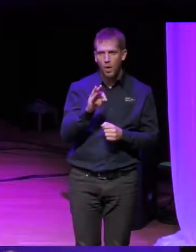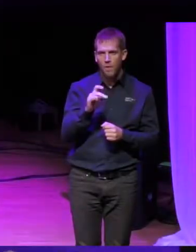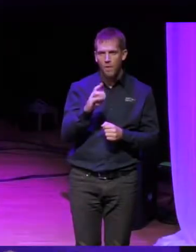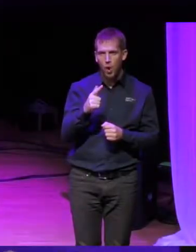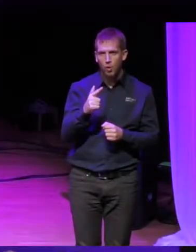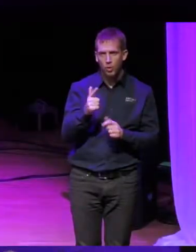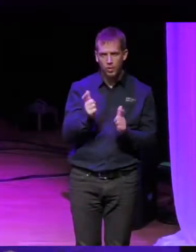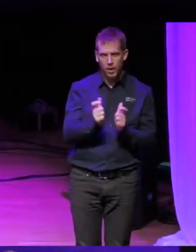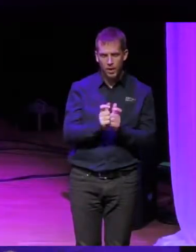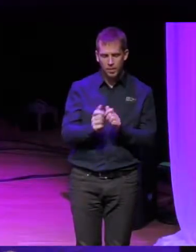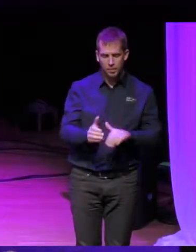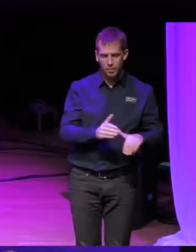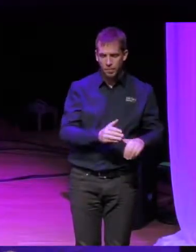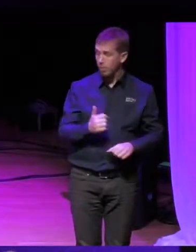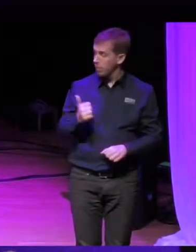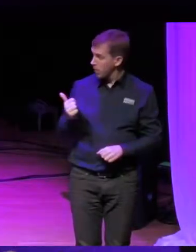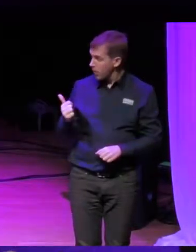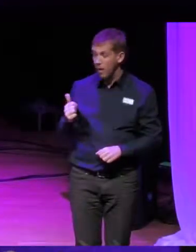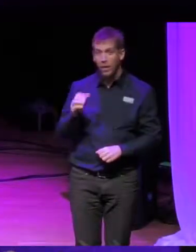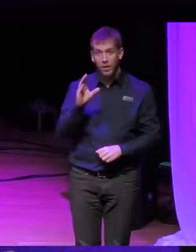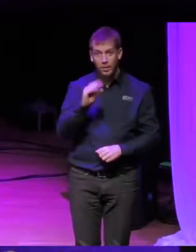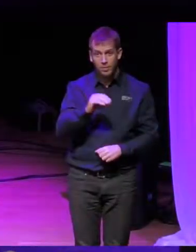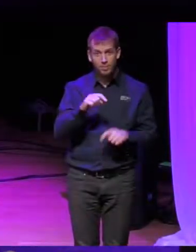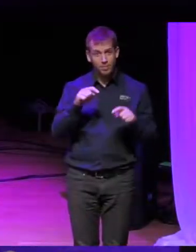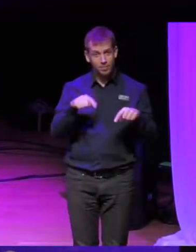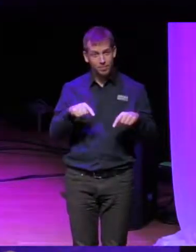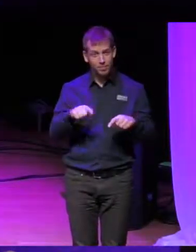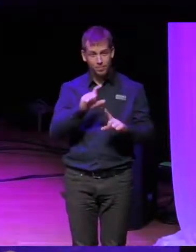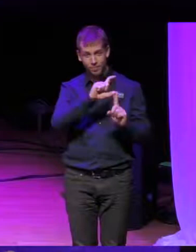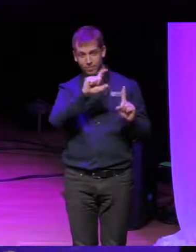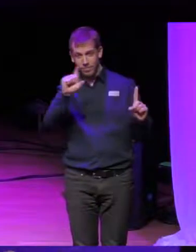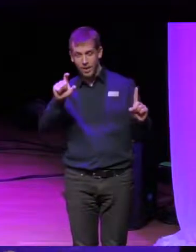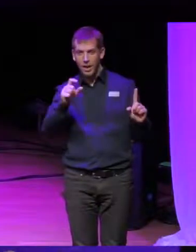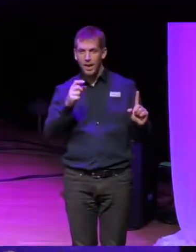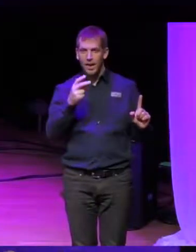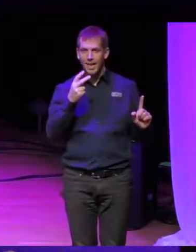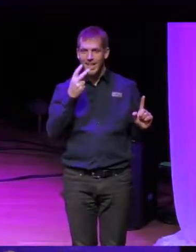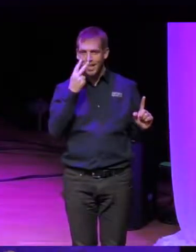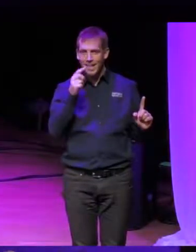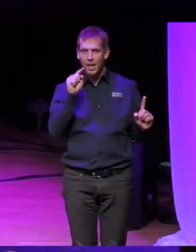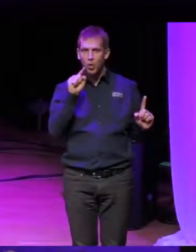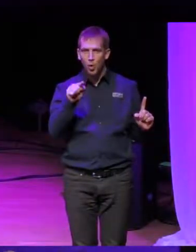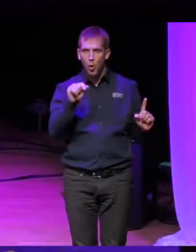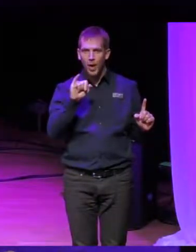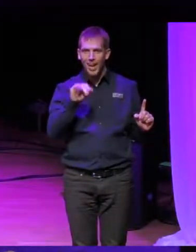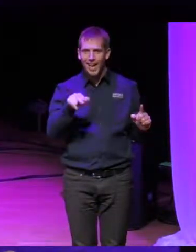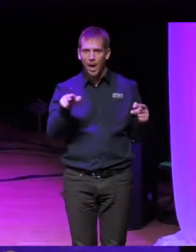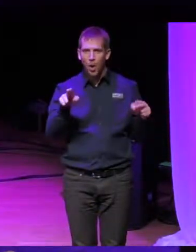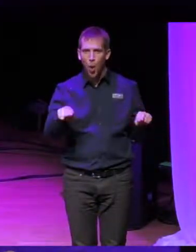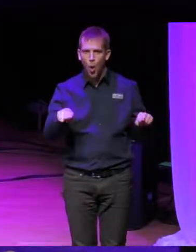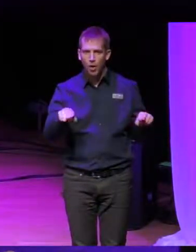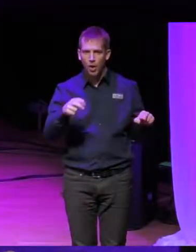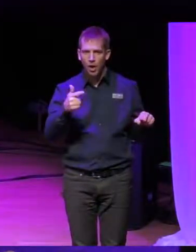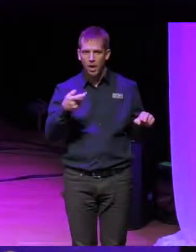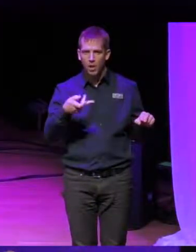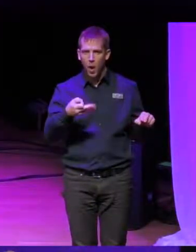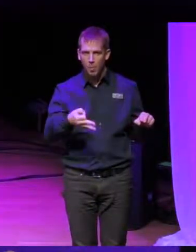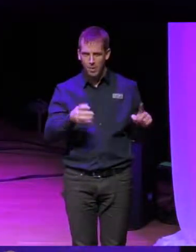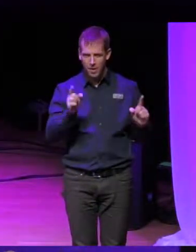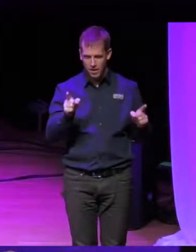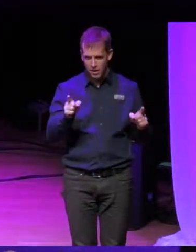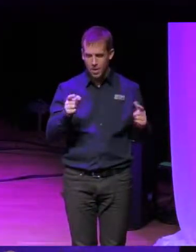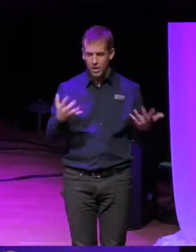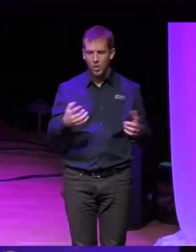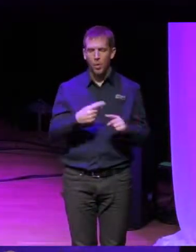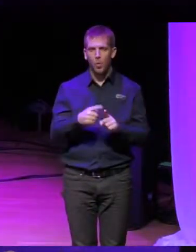session will be is called See You in Court to Trump, and it will be about the efforts from the civil society organizations in